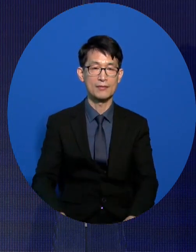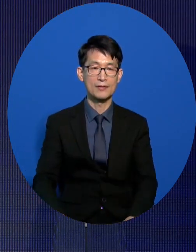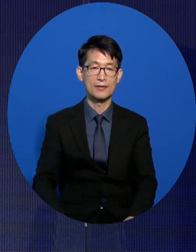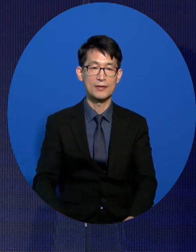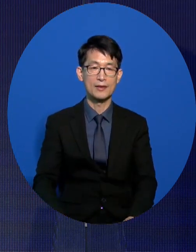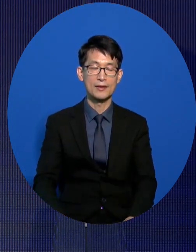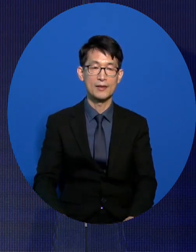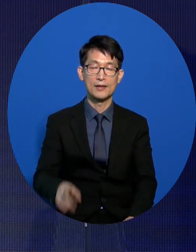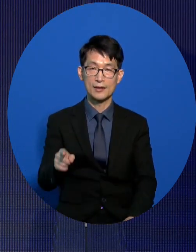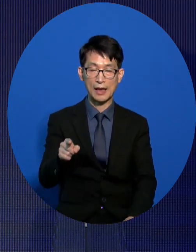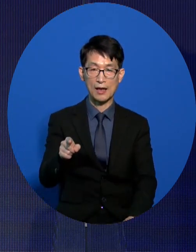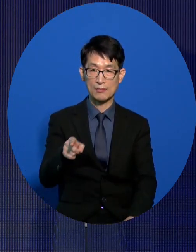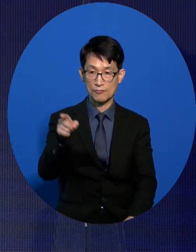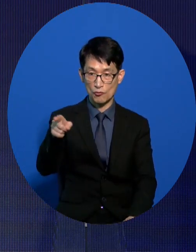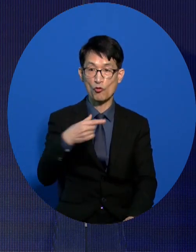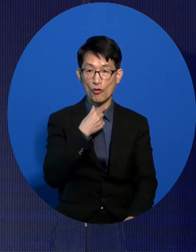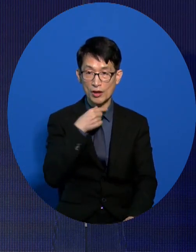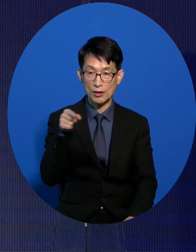is